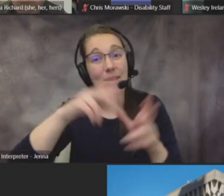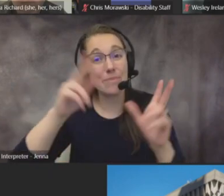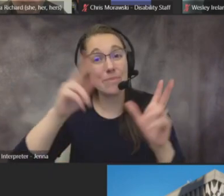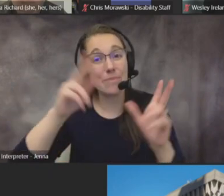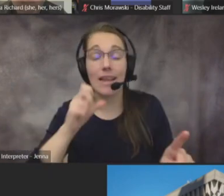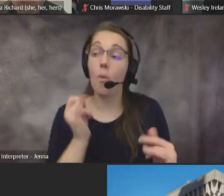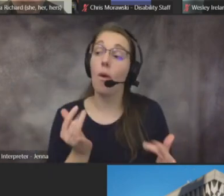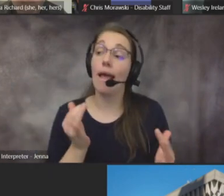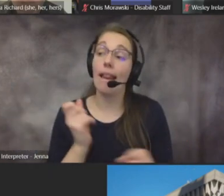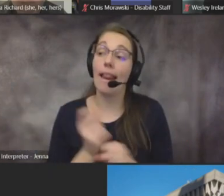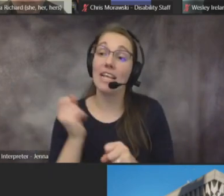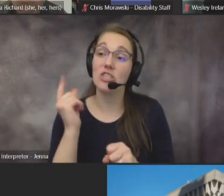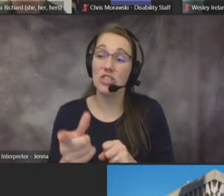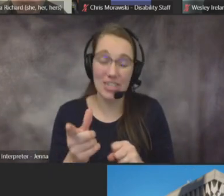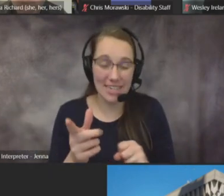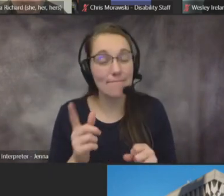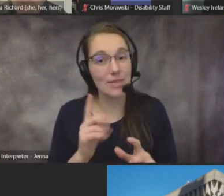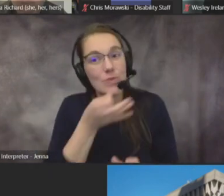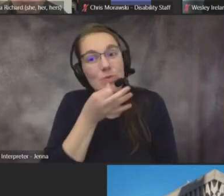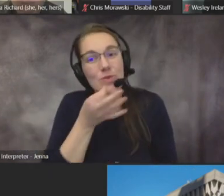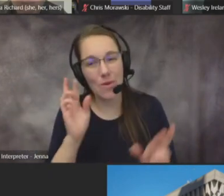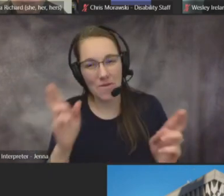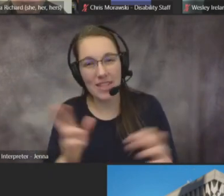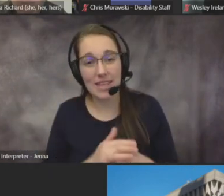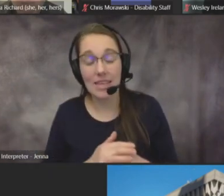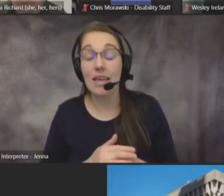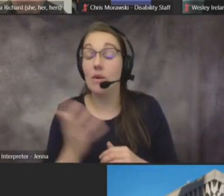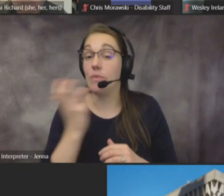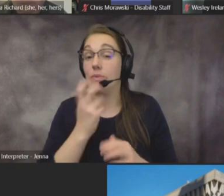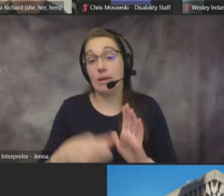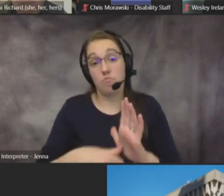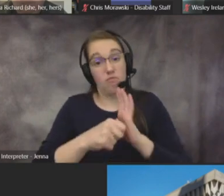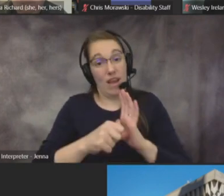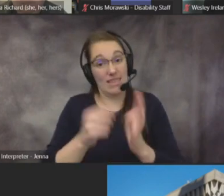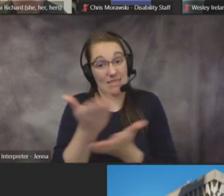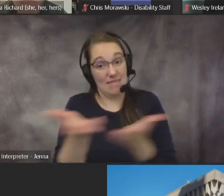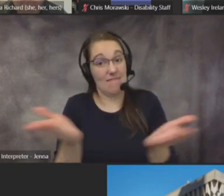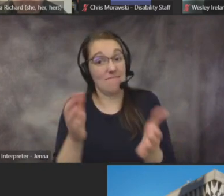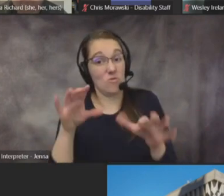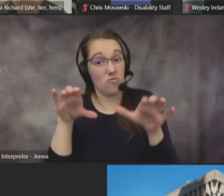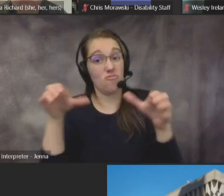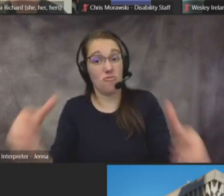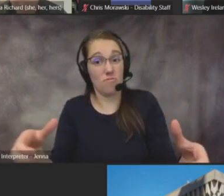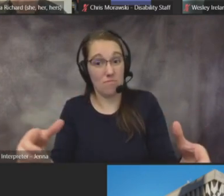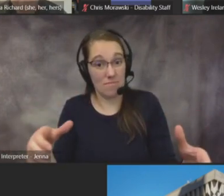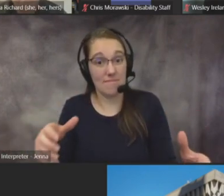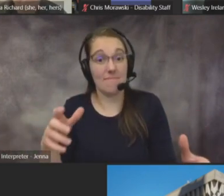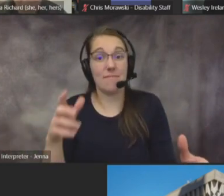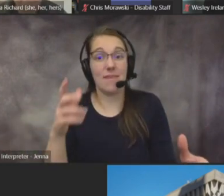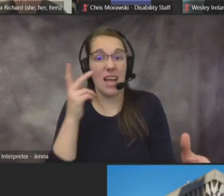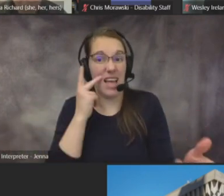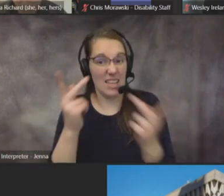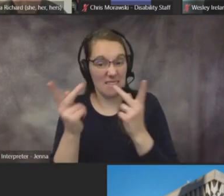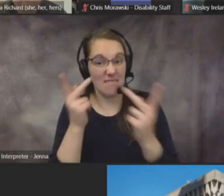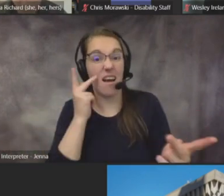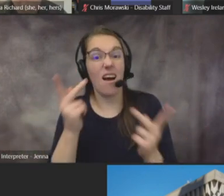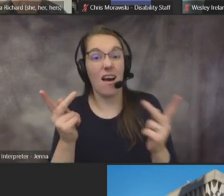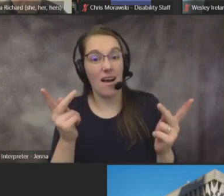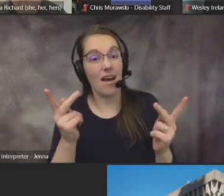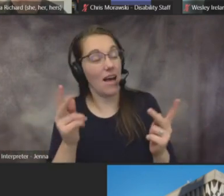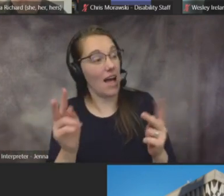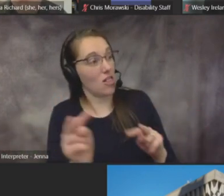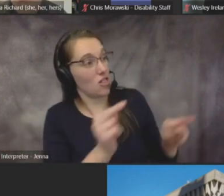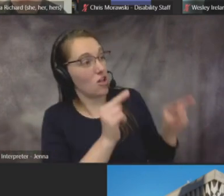year. But it was a very impressive group when I looked at some of the pictures as we spanned across the front of the room.